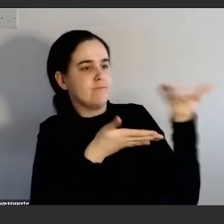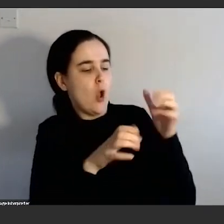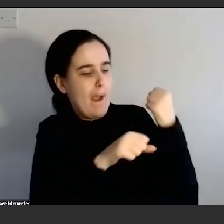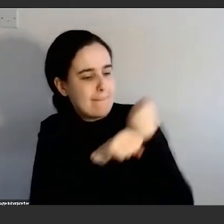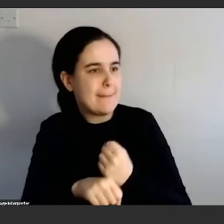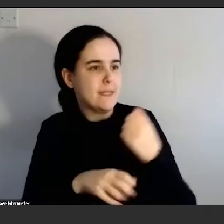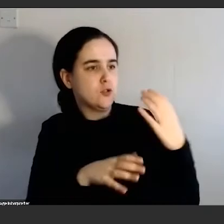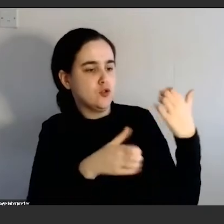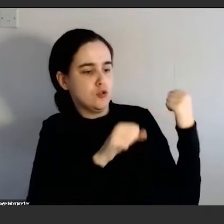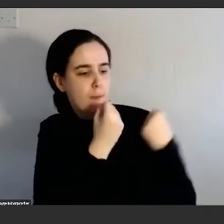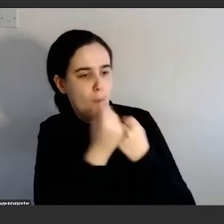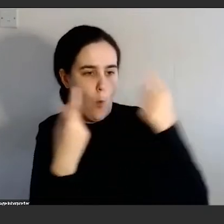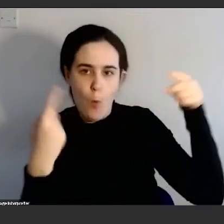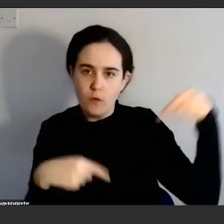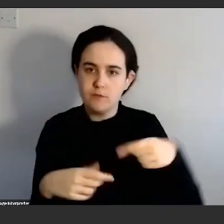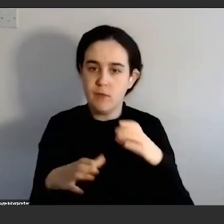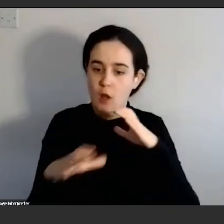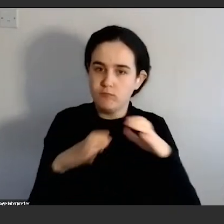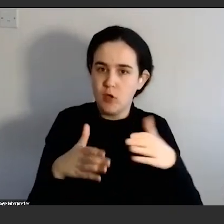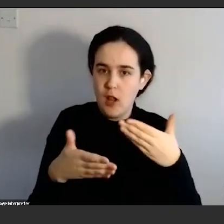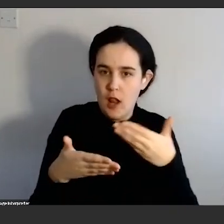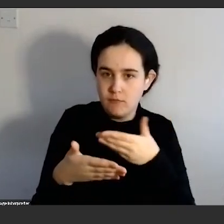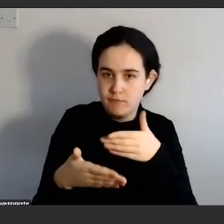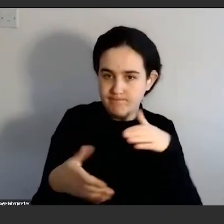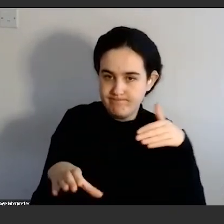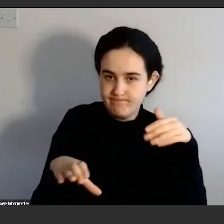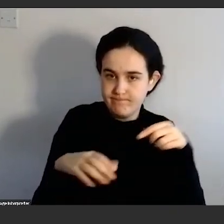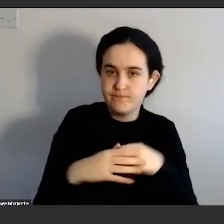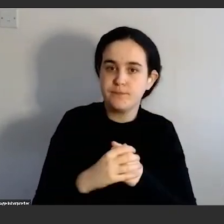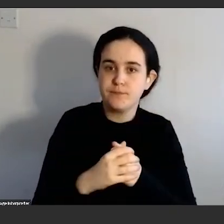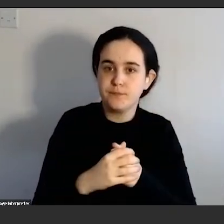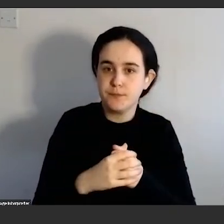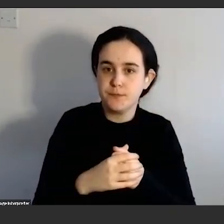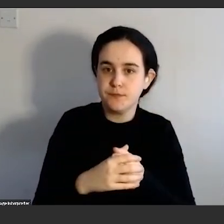parents or guardians of those with children who have autism.